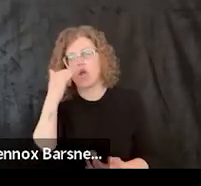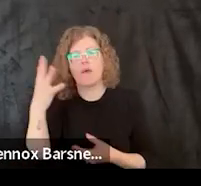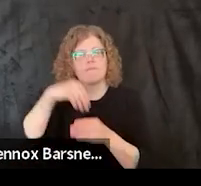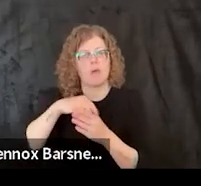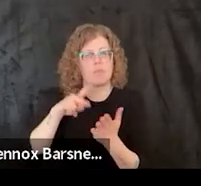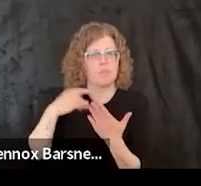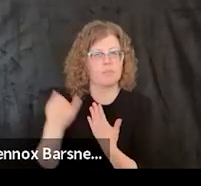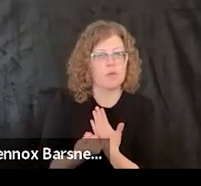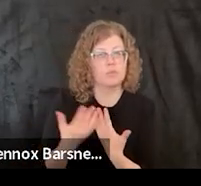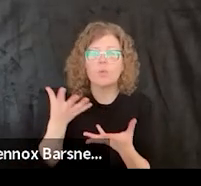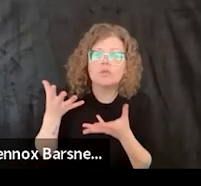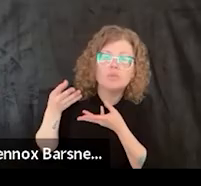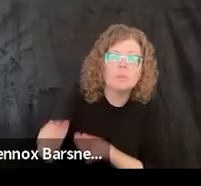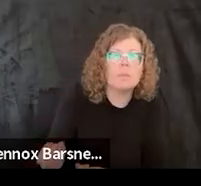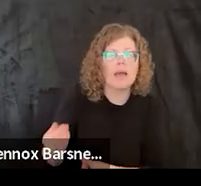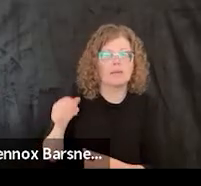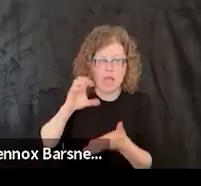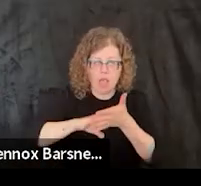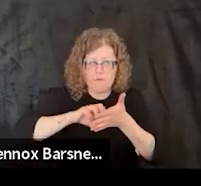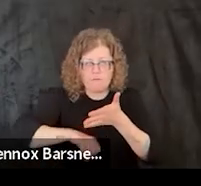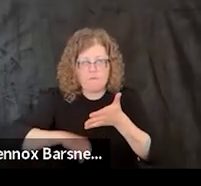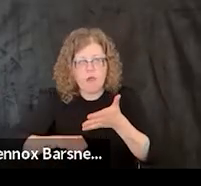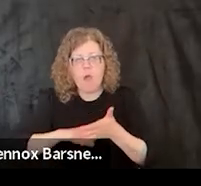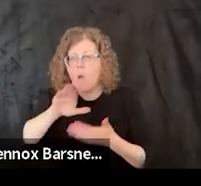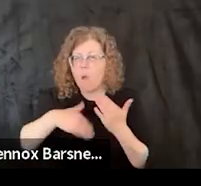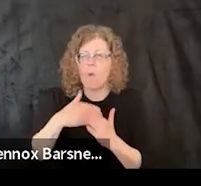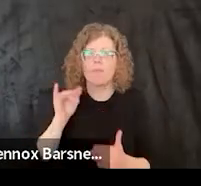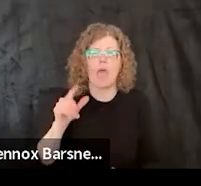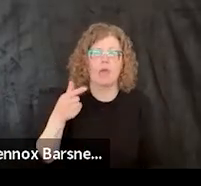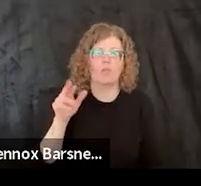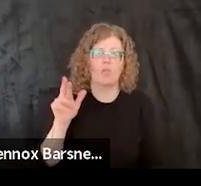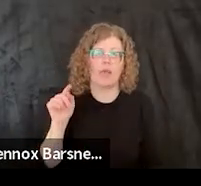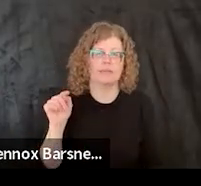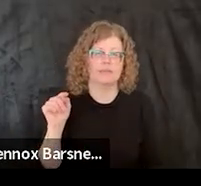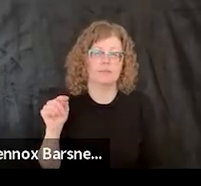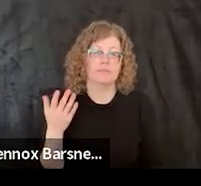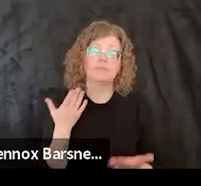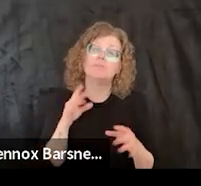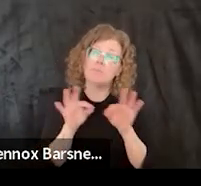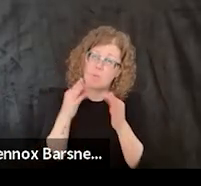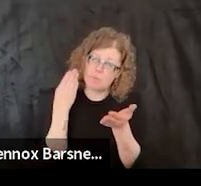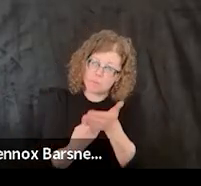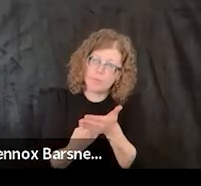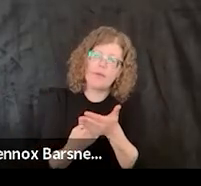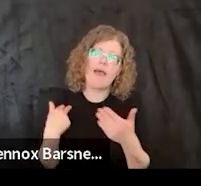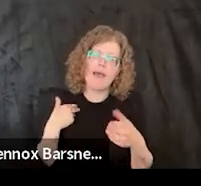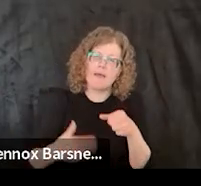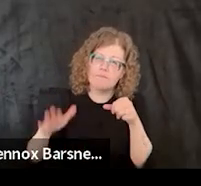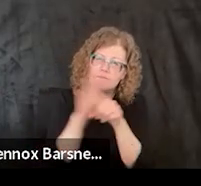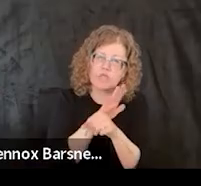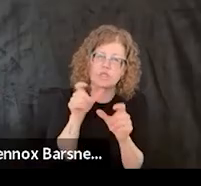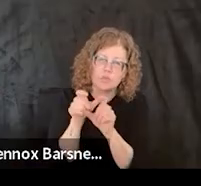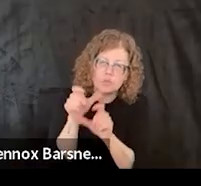amount. In order to show the amounts of the grant that were spent out, you must track all your expenses. Keep